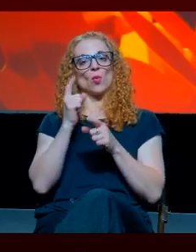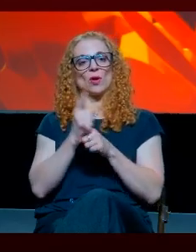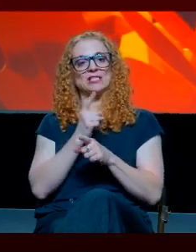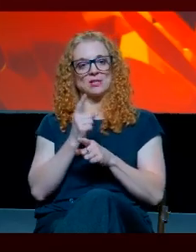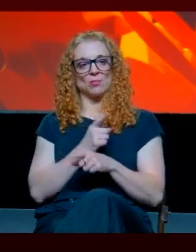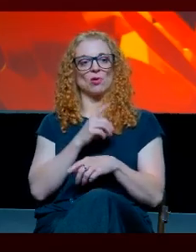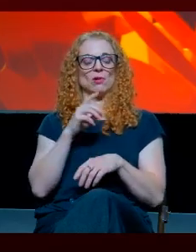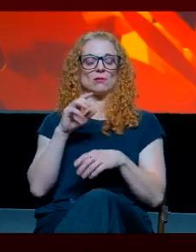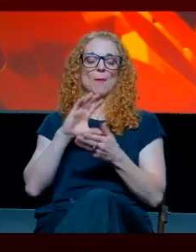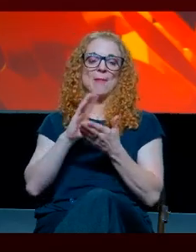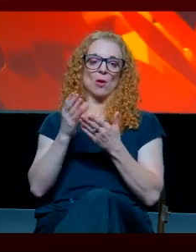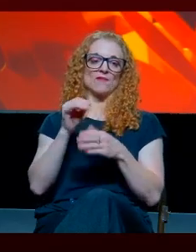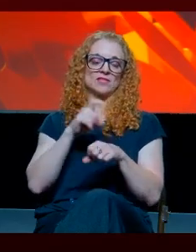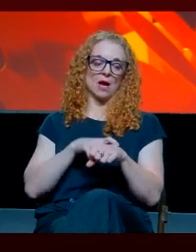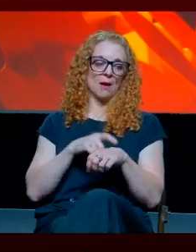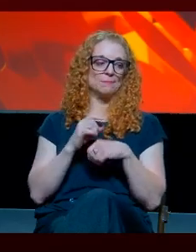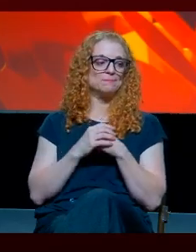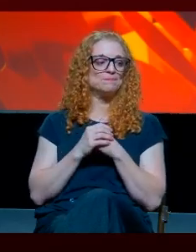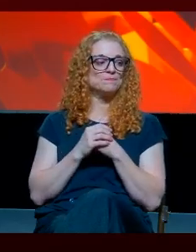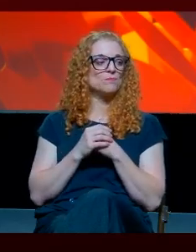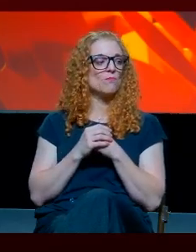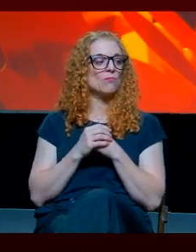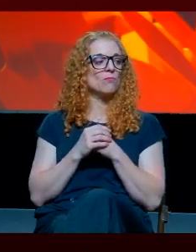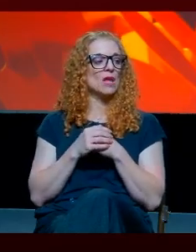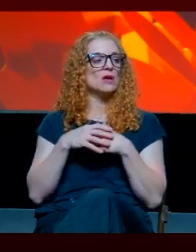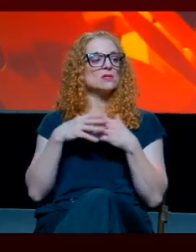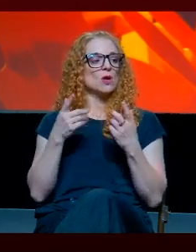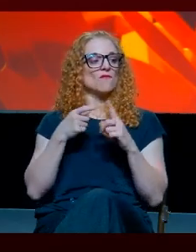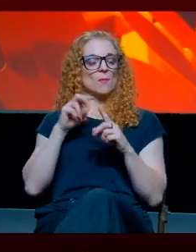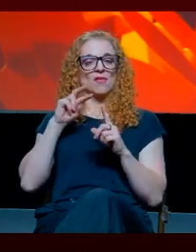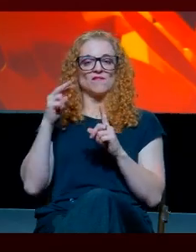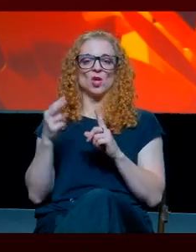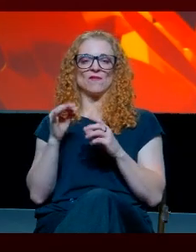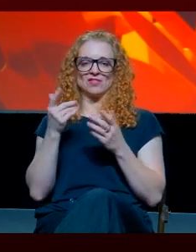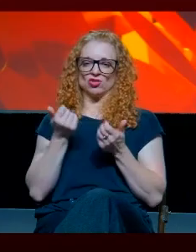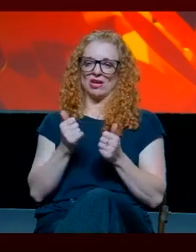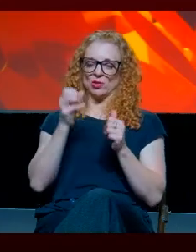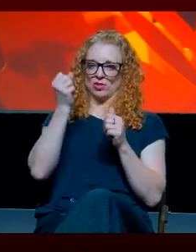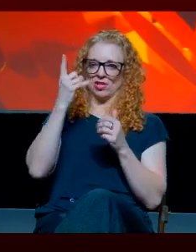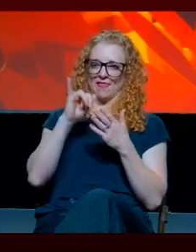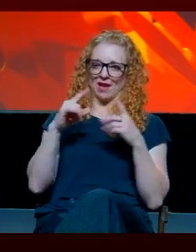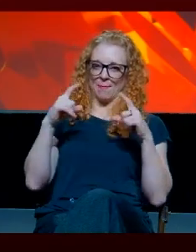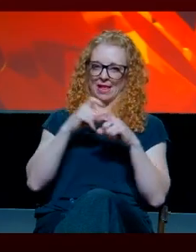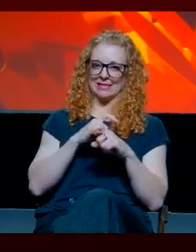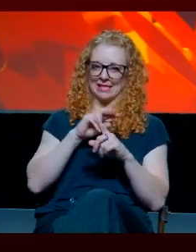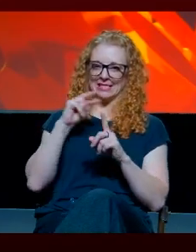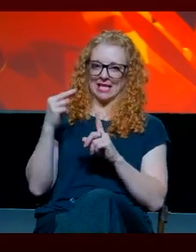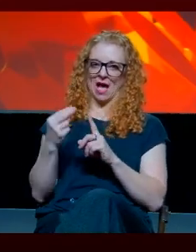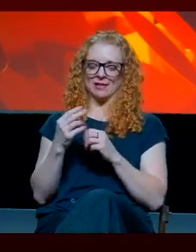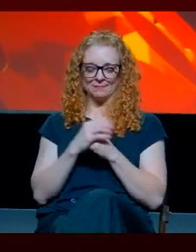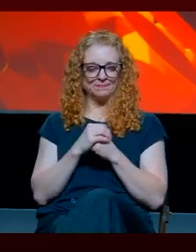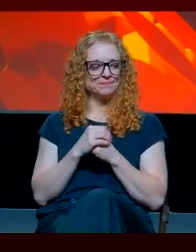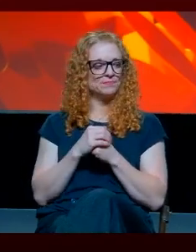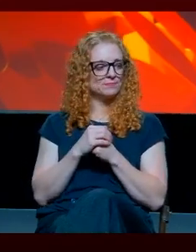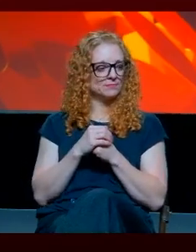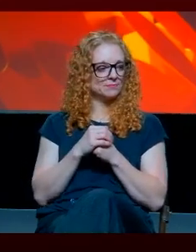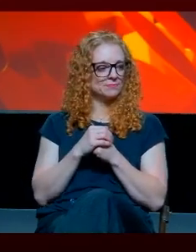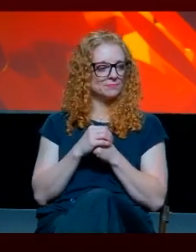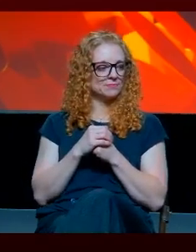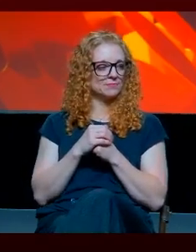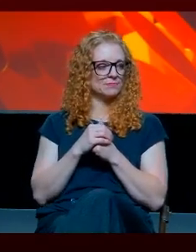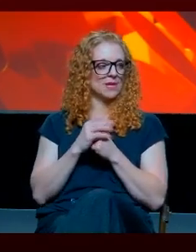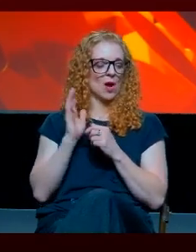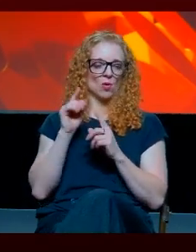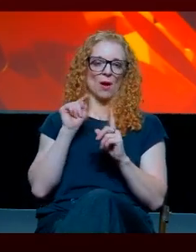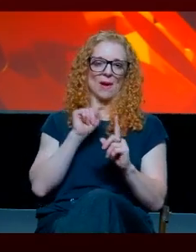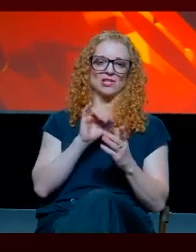of time. So from a kind of view of trying to understand the complexity side, and I'll come back to this